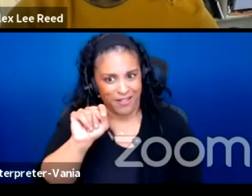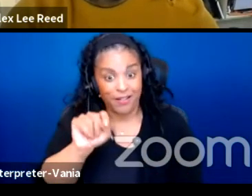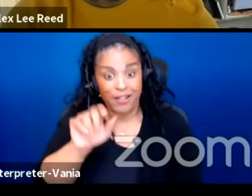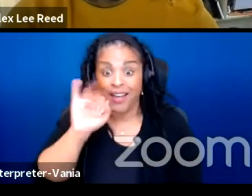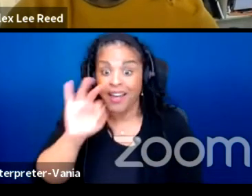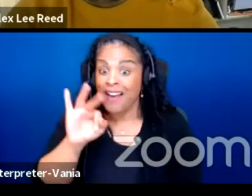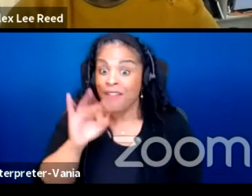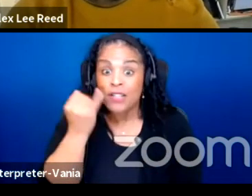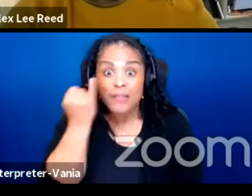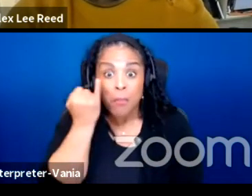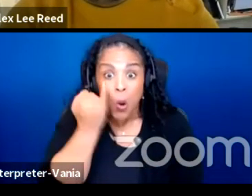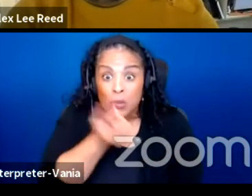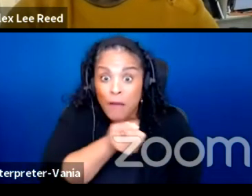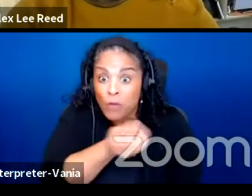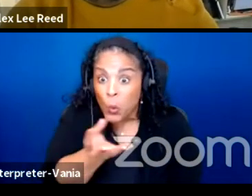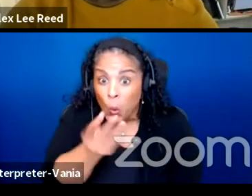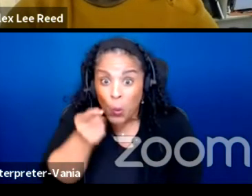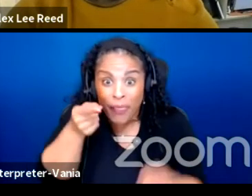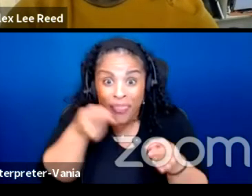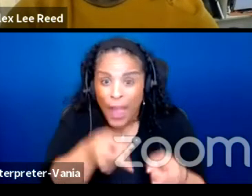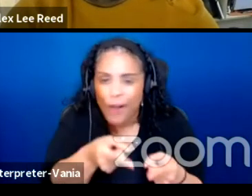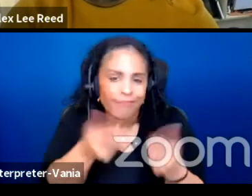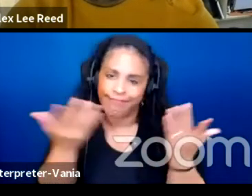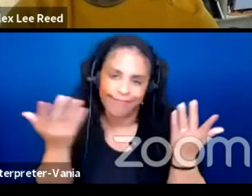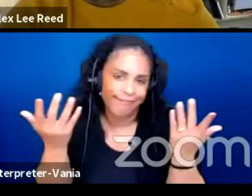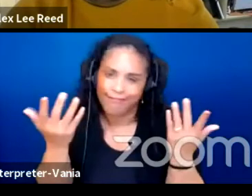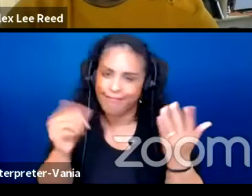few of us there, the changes don't happen